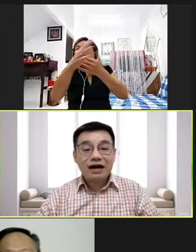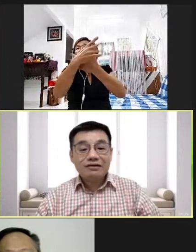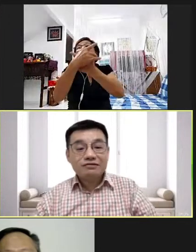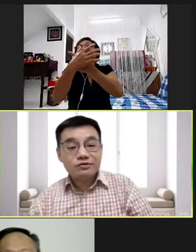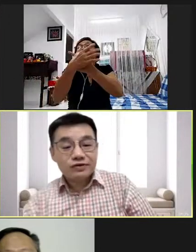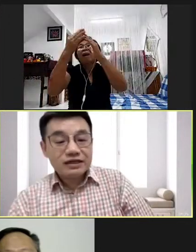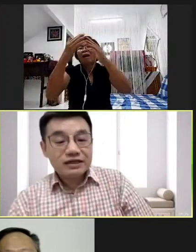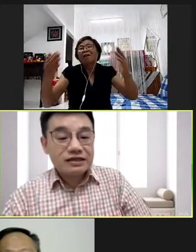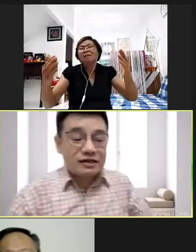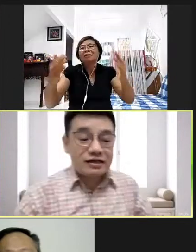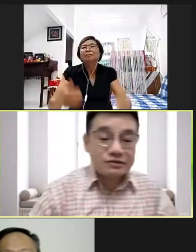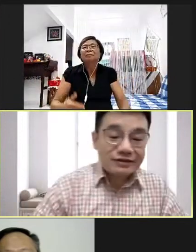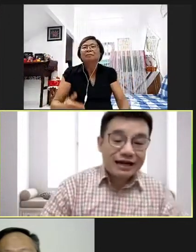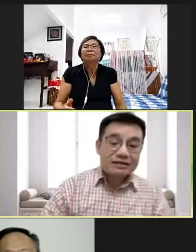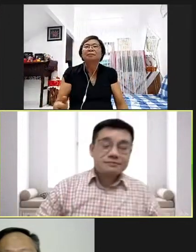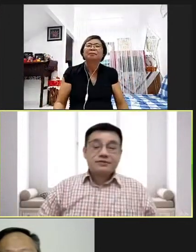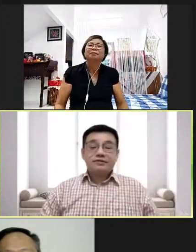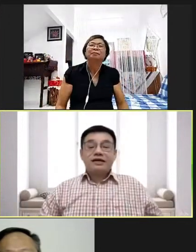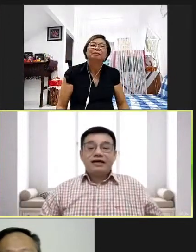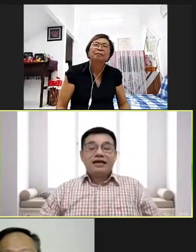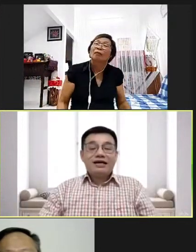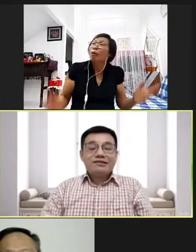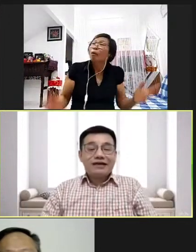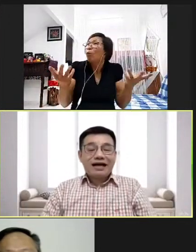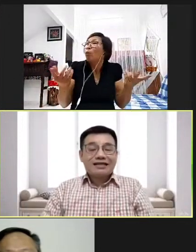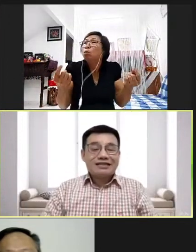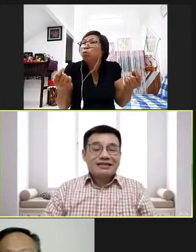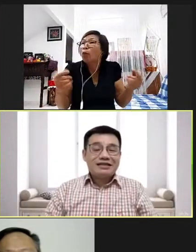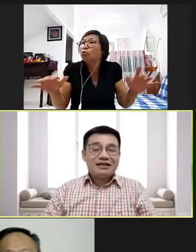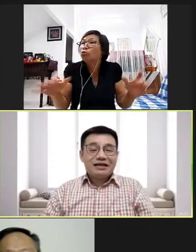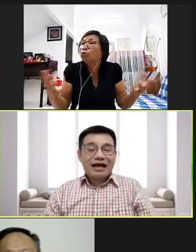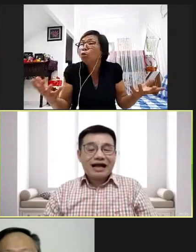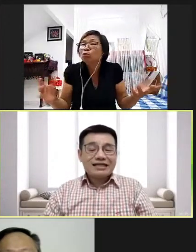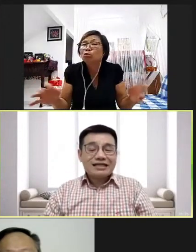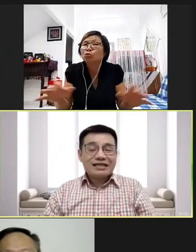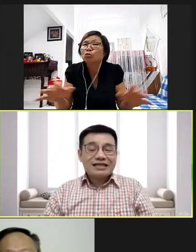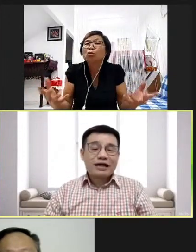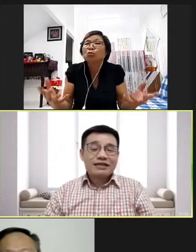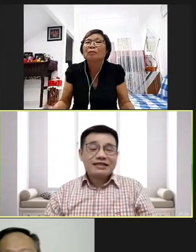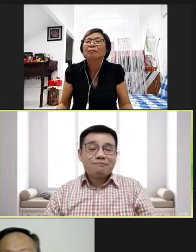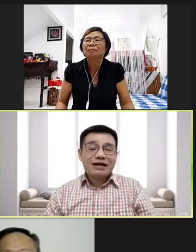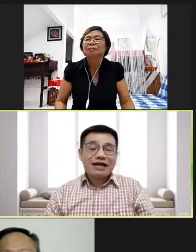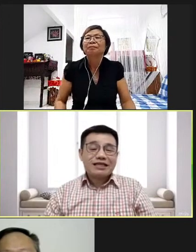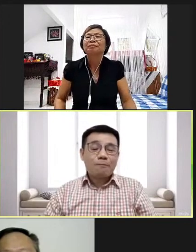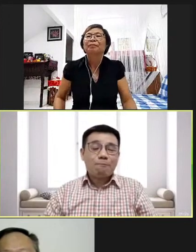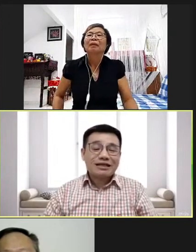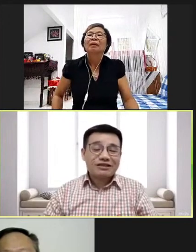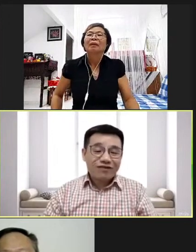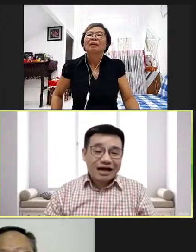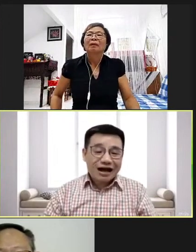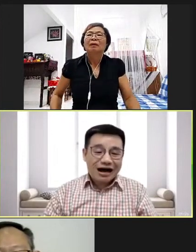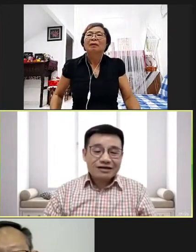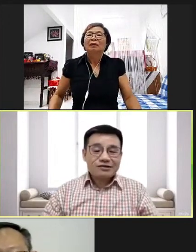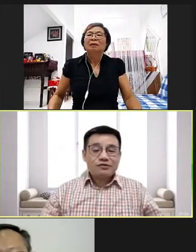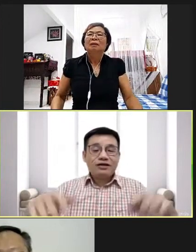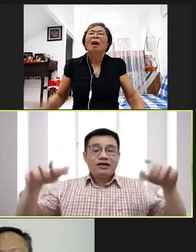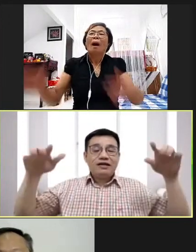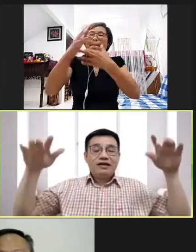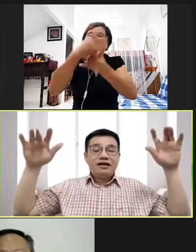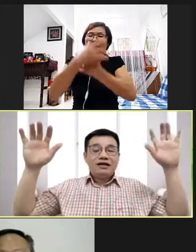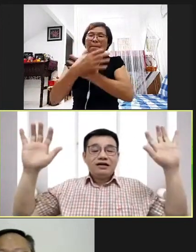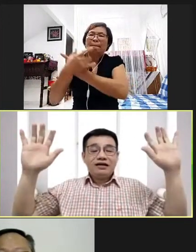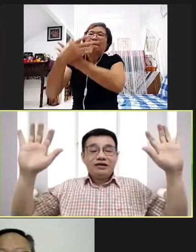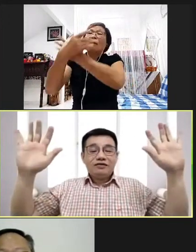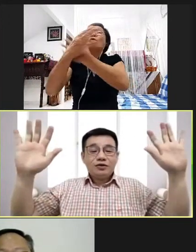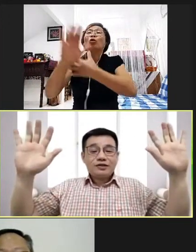Okay, so how do we do that? Okay, so as the name of the practice implies, it's called butterfly hug. So